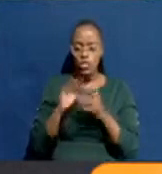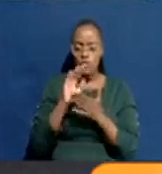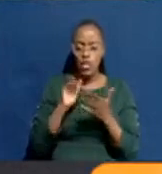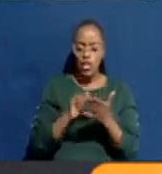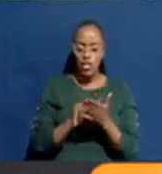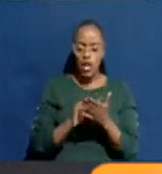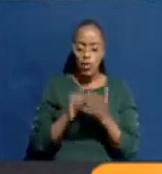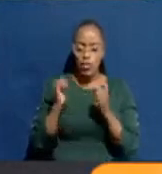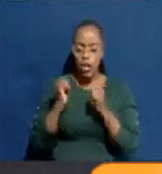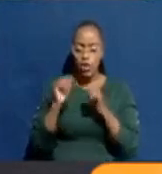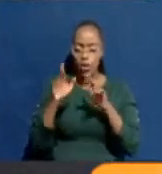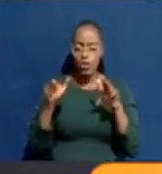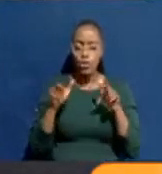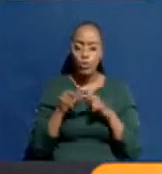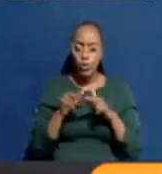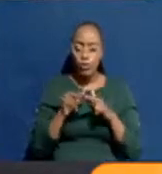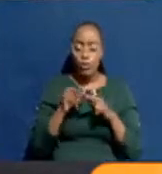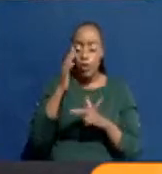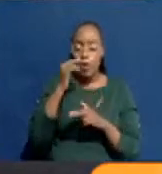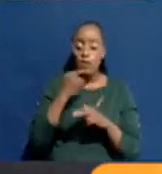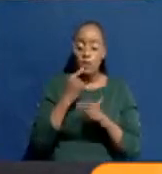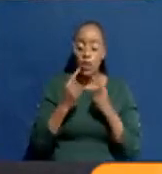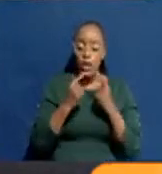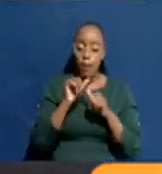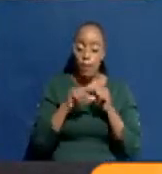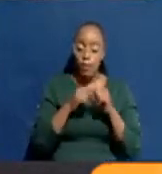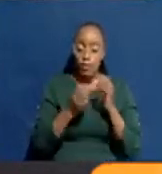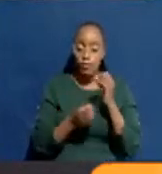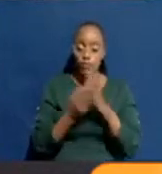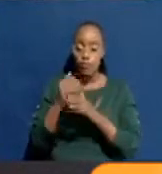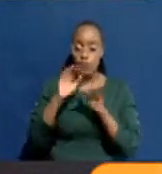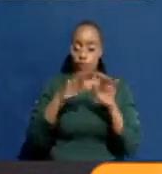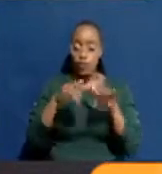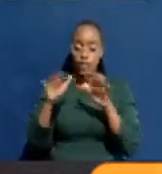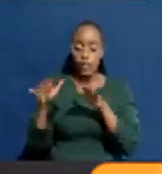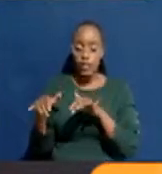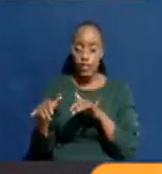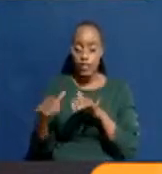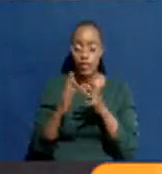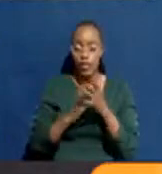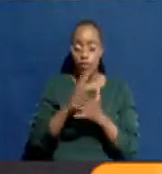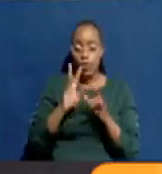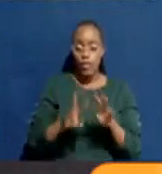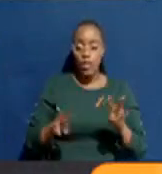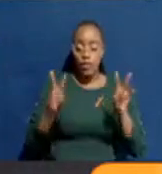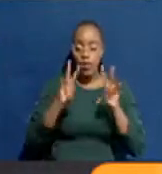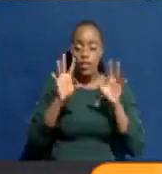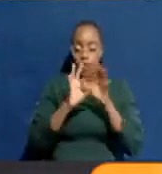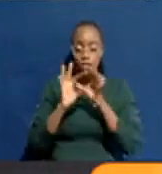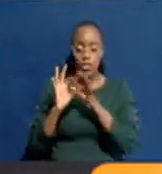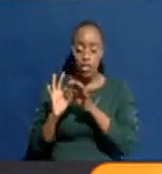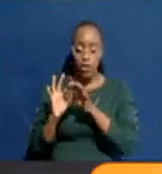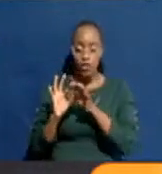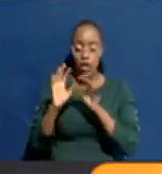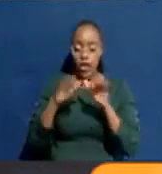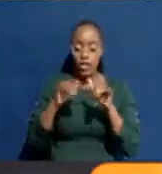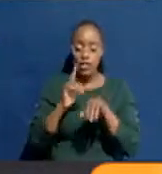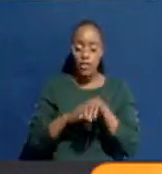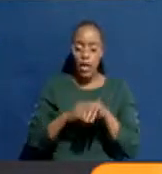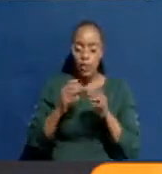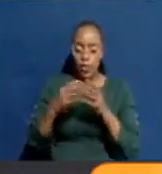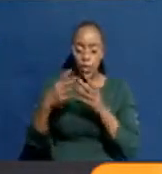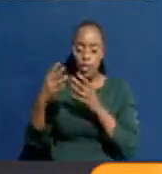rooms. Why? As we talk about production here in terms of agriculture, through the value chain of agriculture, once you leave